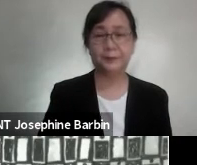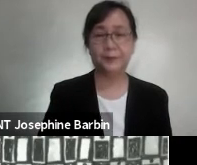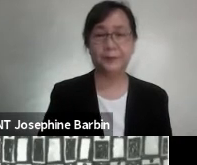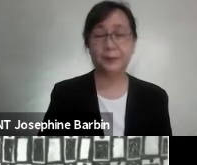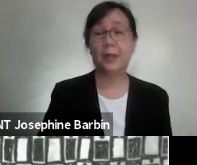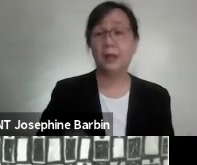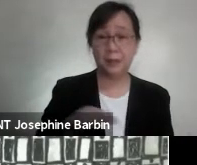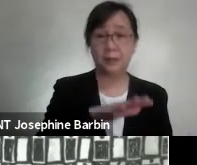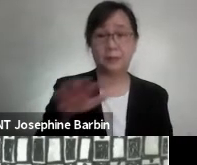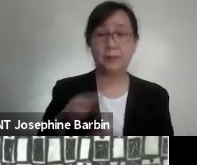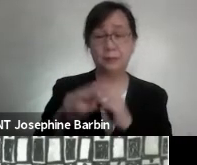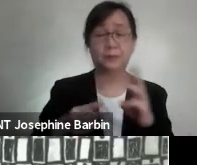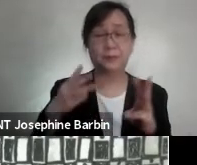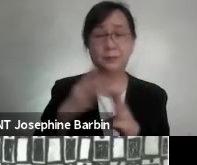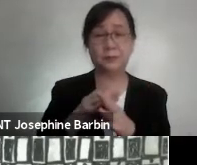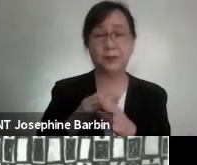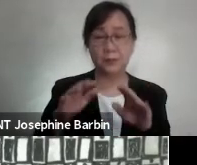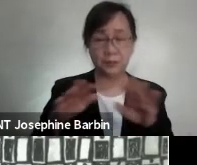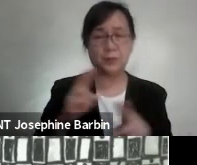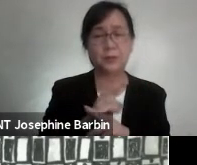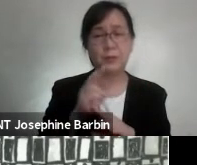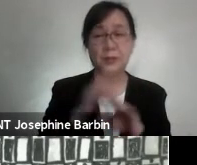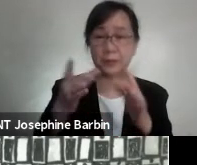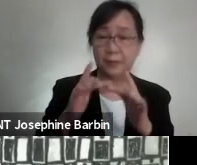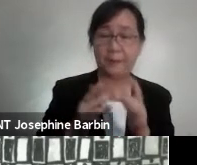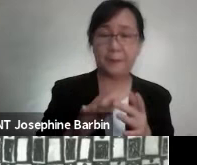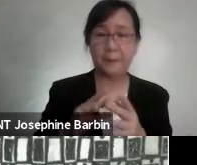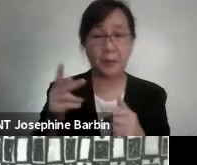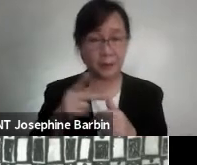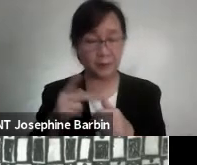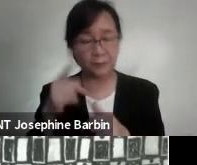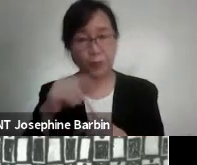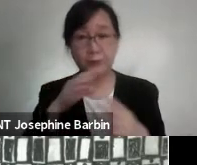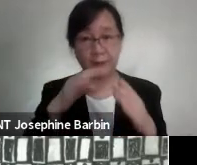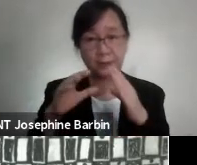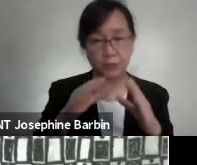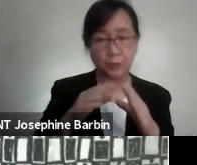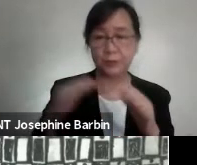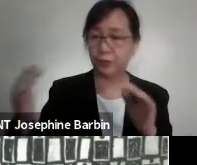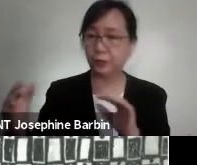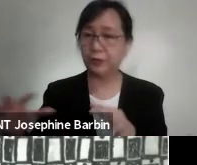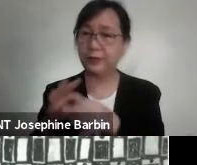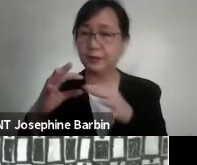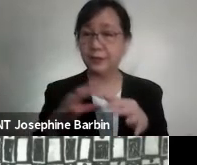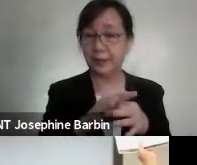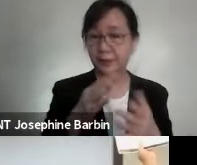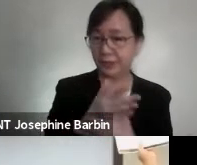Around the world, children use the internet primarily for communication, connection, and